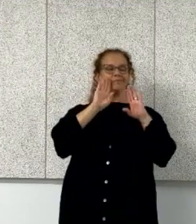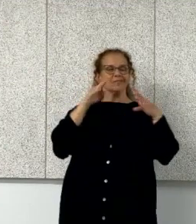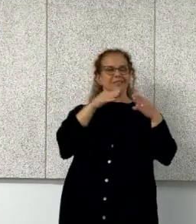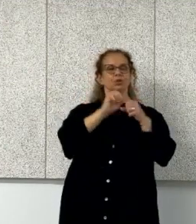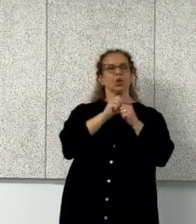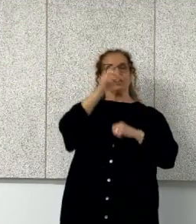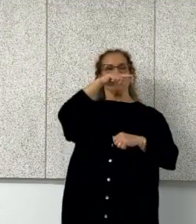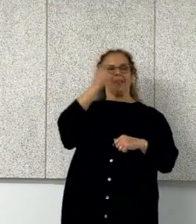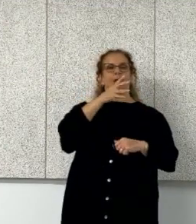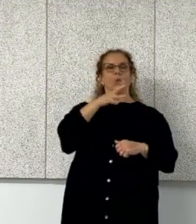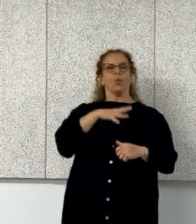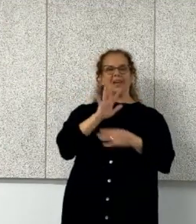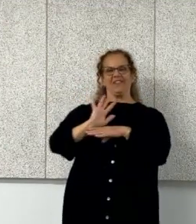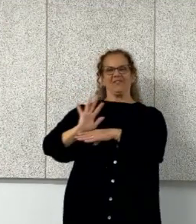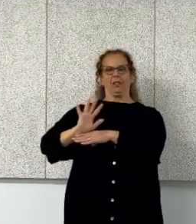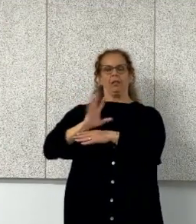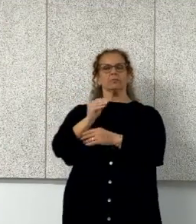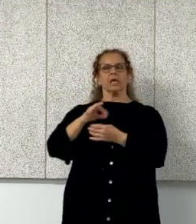spirituality.